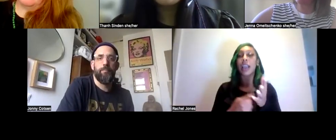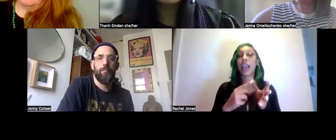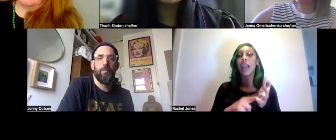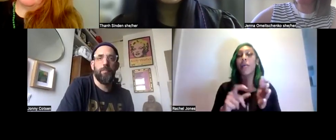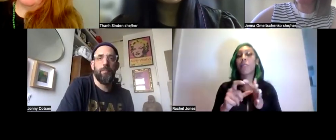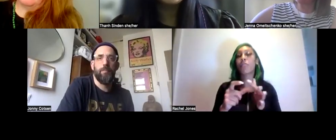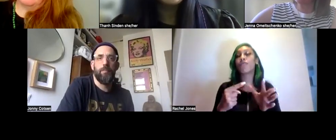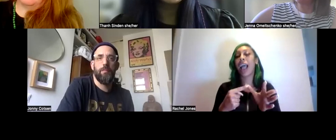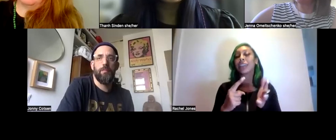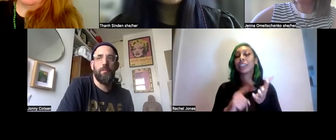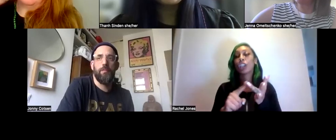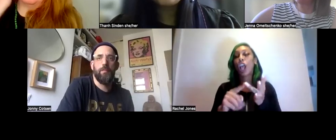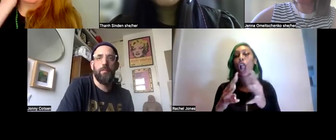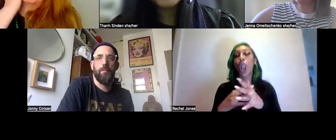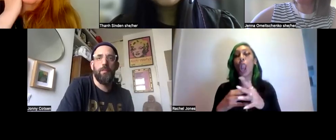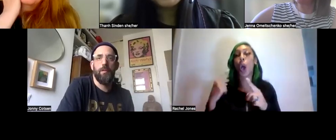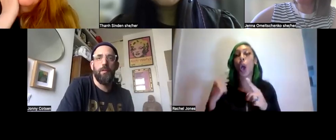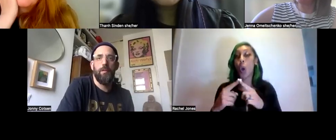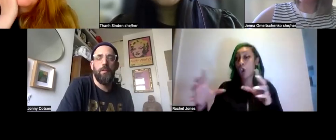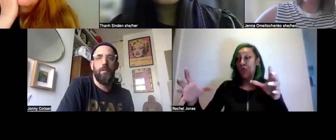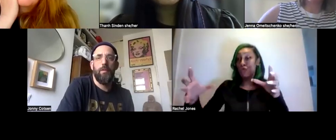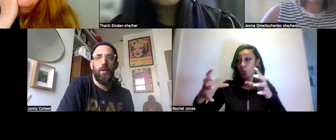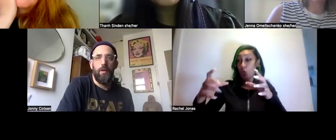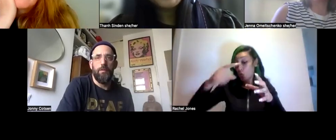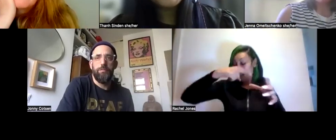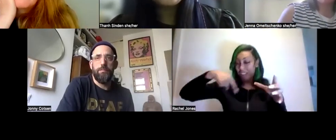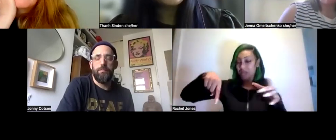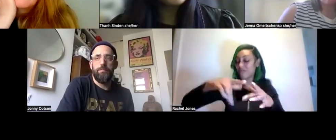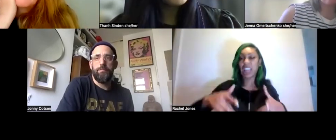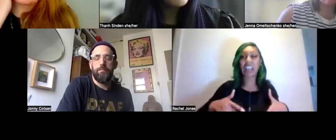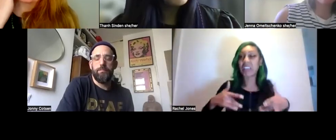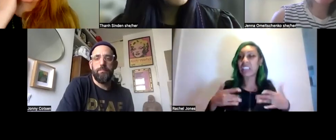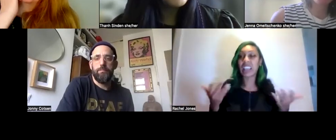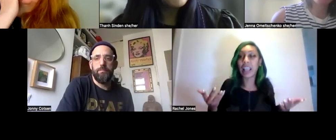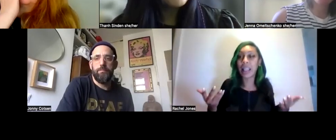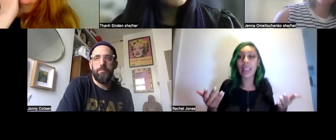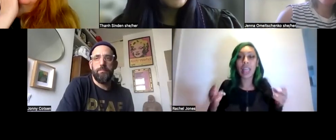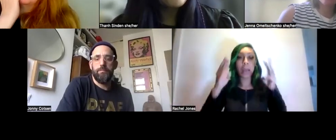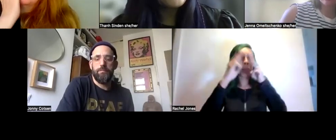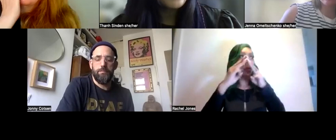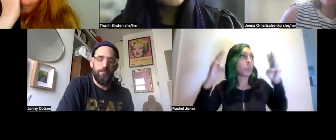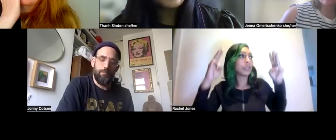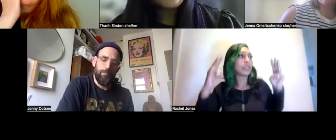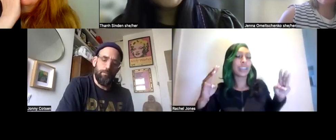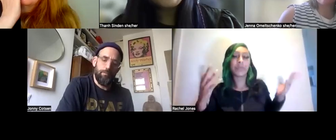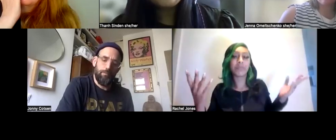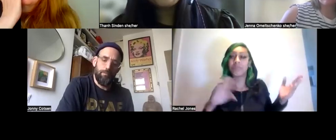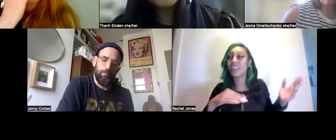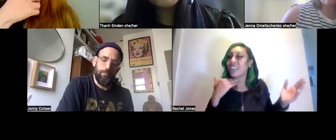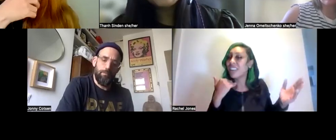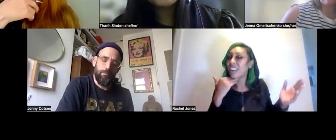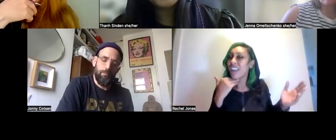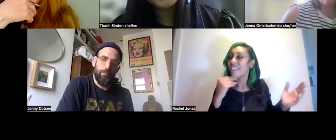at National History Museum. A group of them came together and just felt that in museums, they weren't seeing